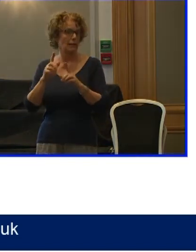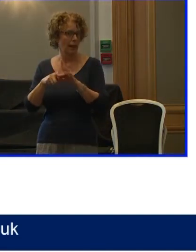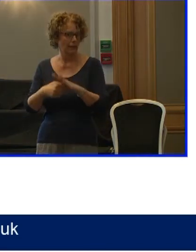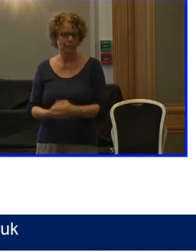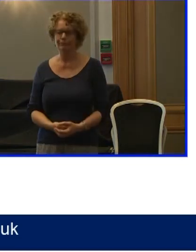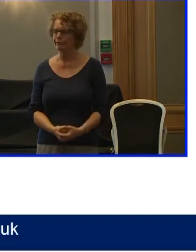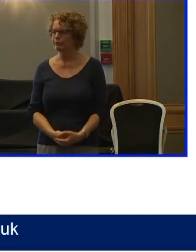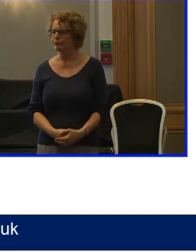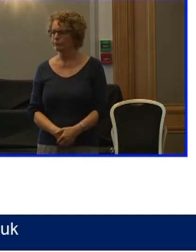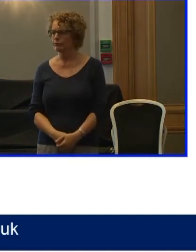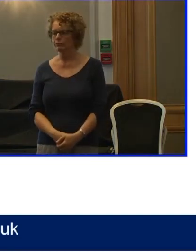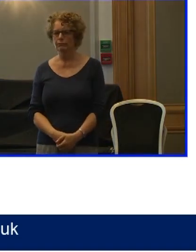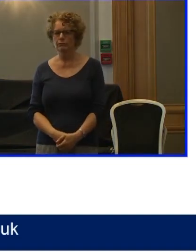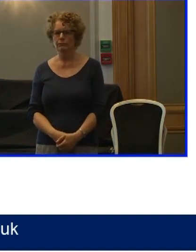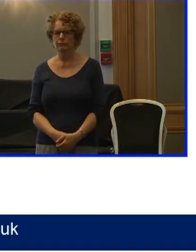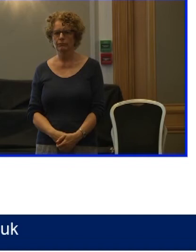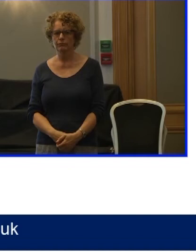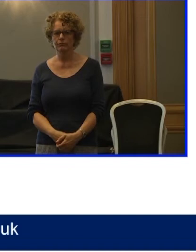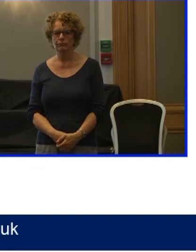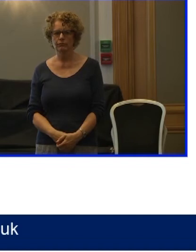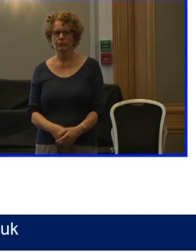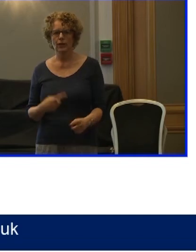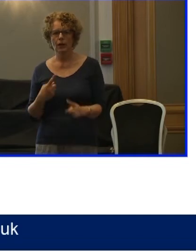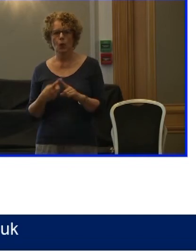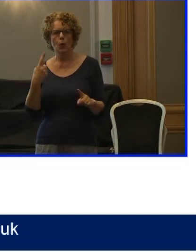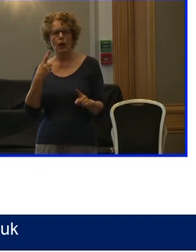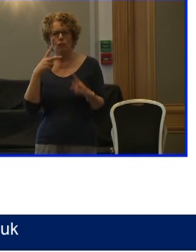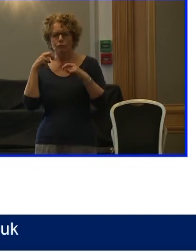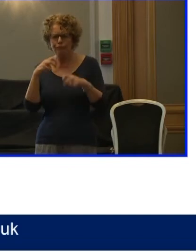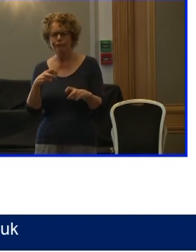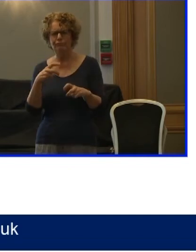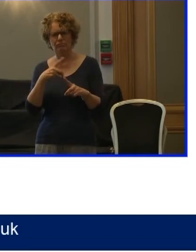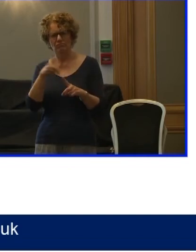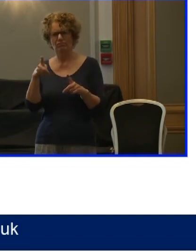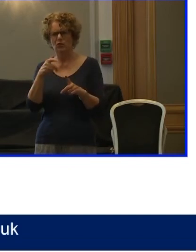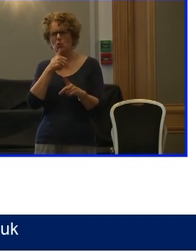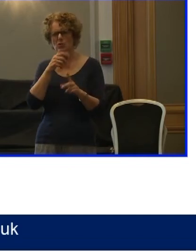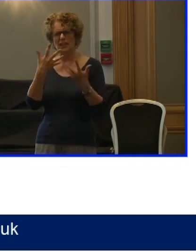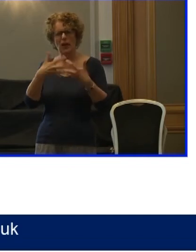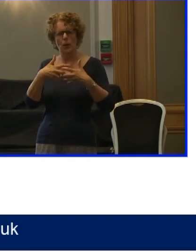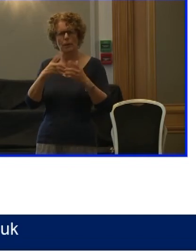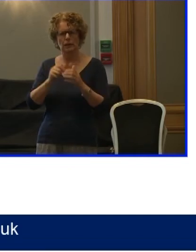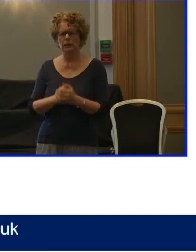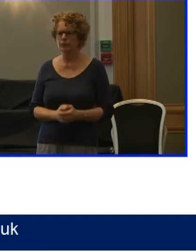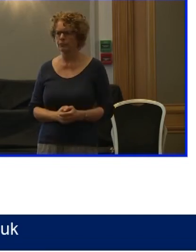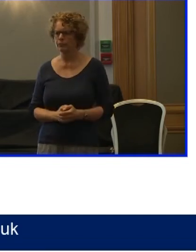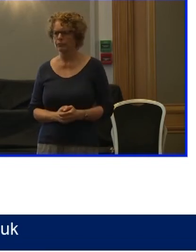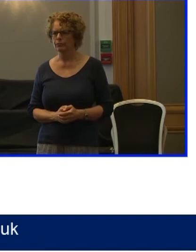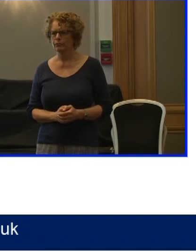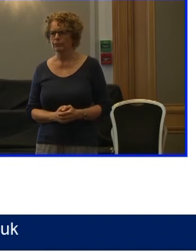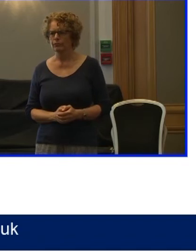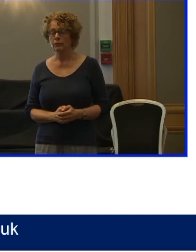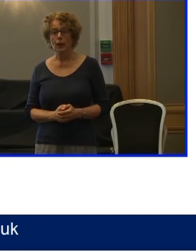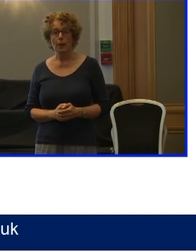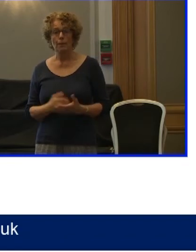Okay, so we had a quick look at what aids people are using. And really interestingly is there's been a statistically